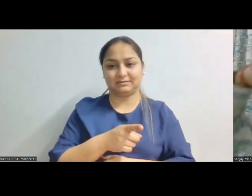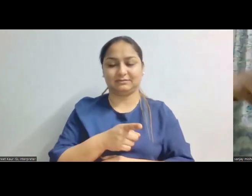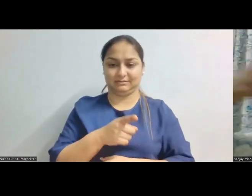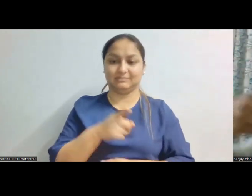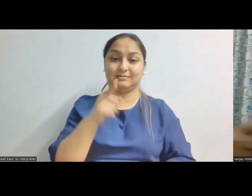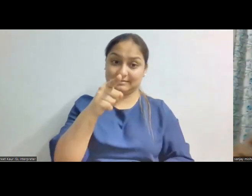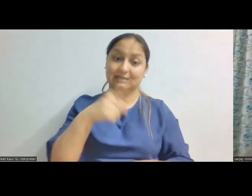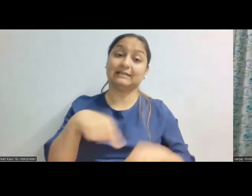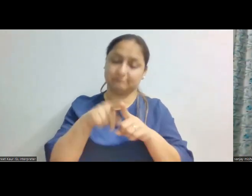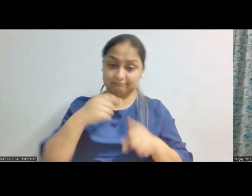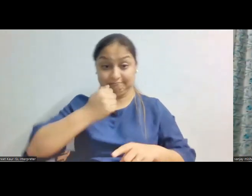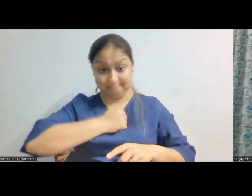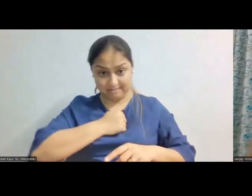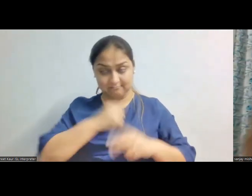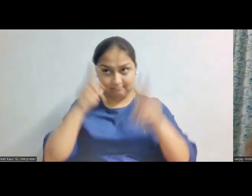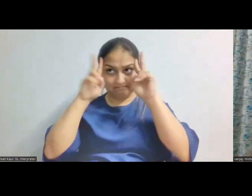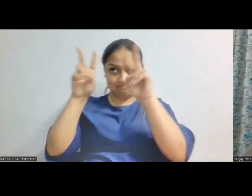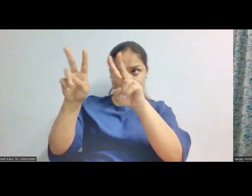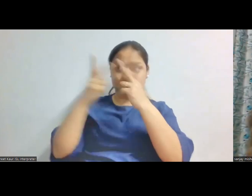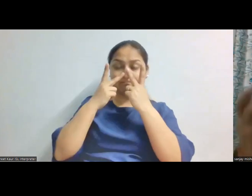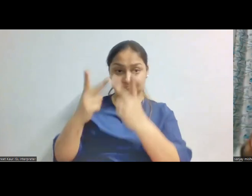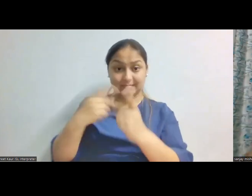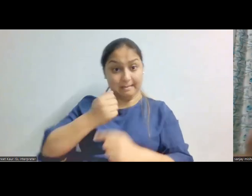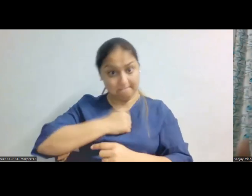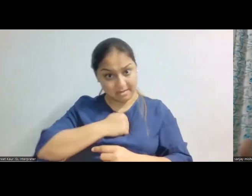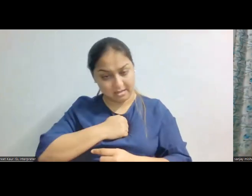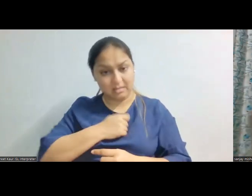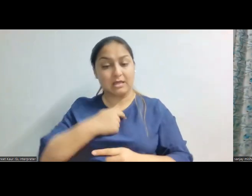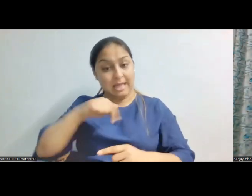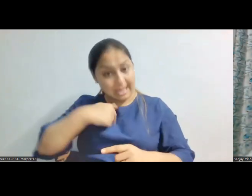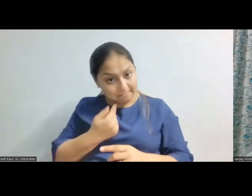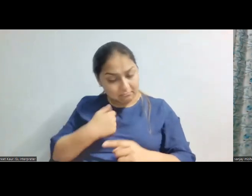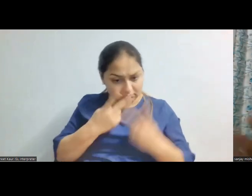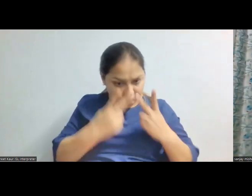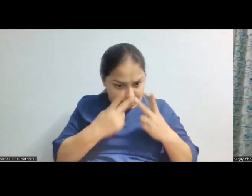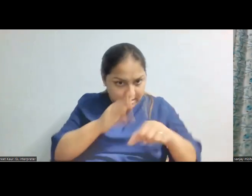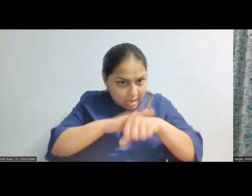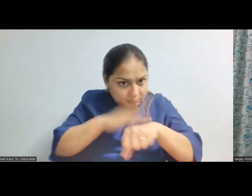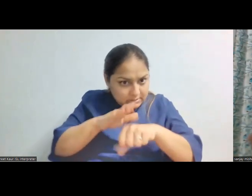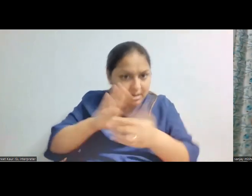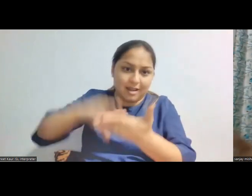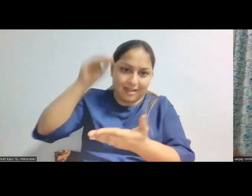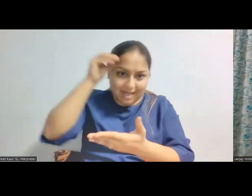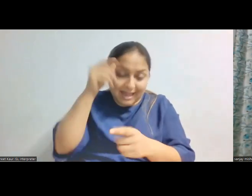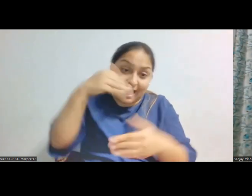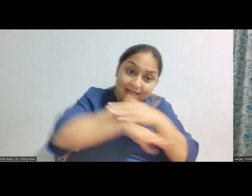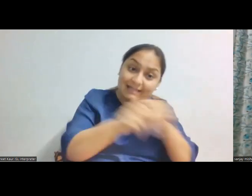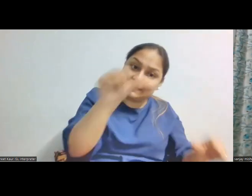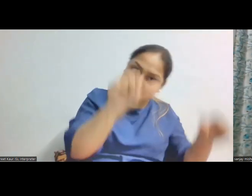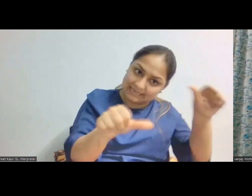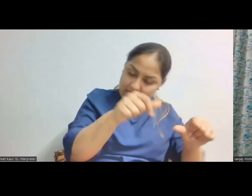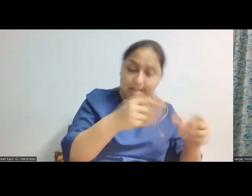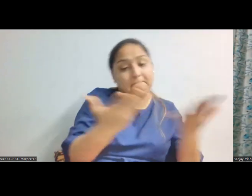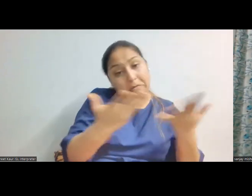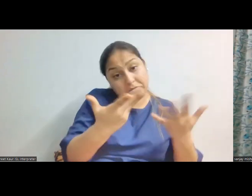are my observations. Of course, mine is based upon my own experience, particularly in the science domain, may or may not be